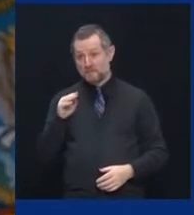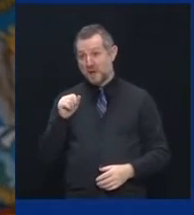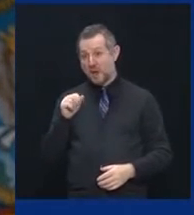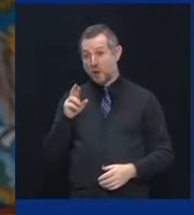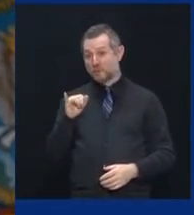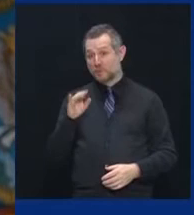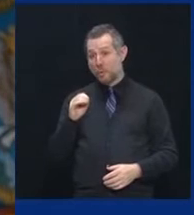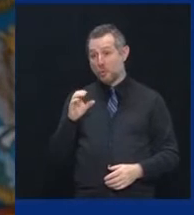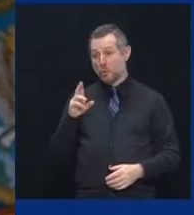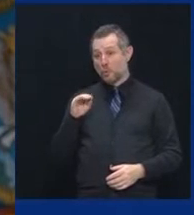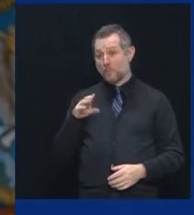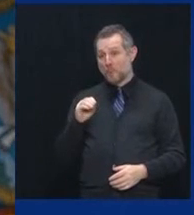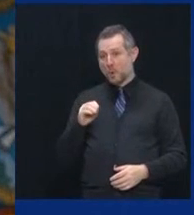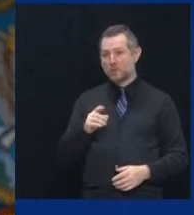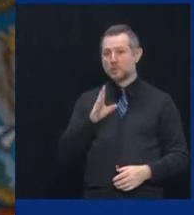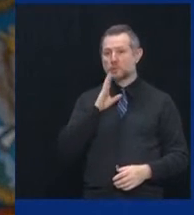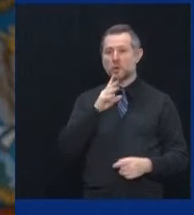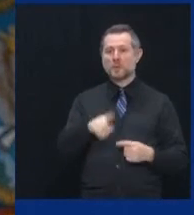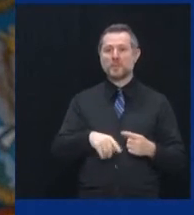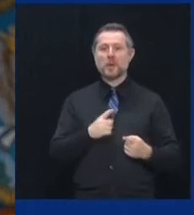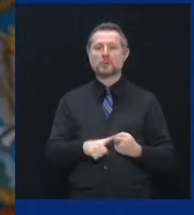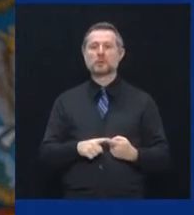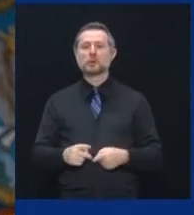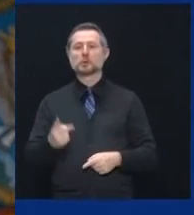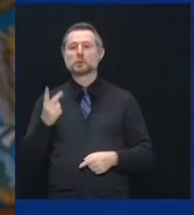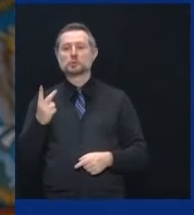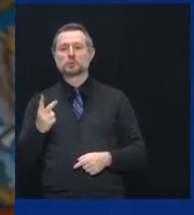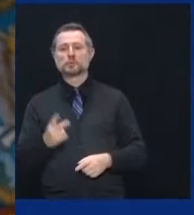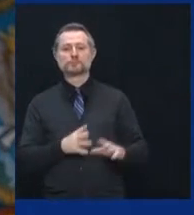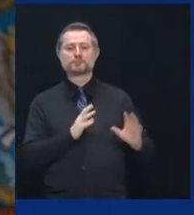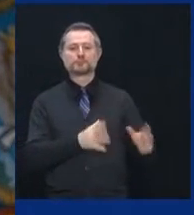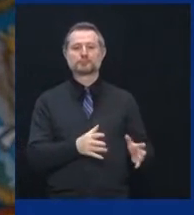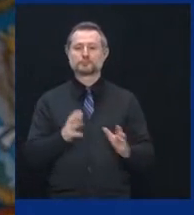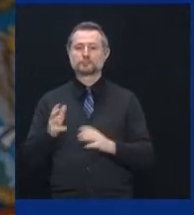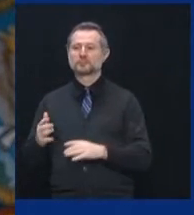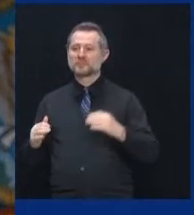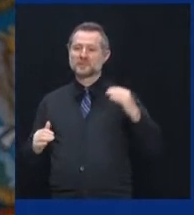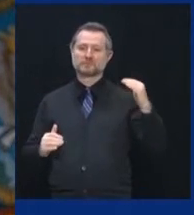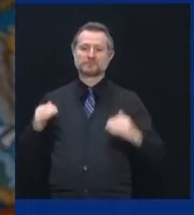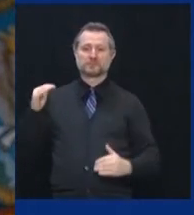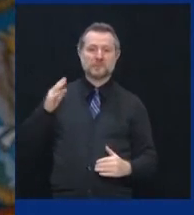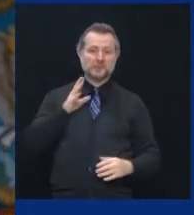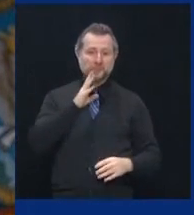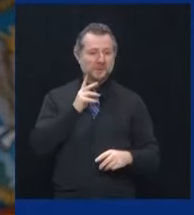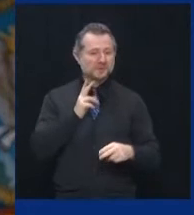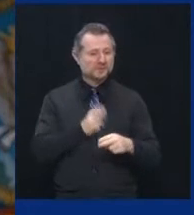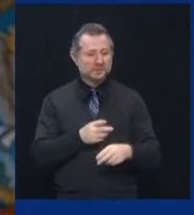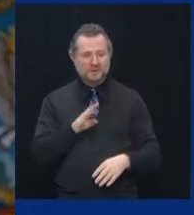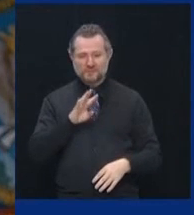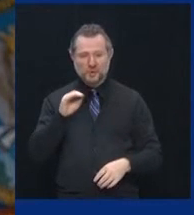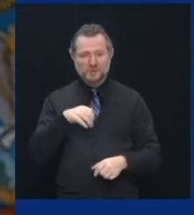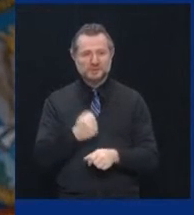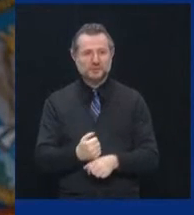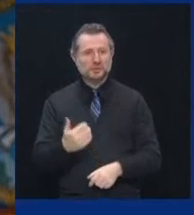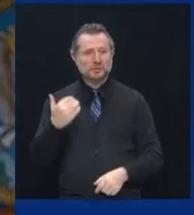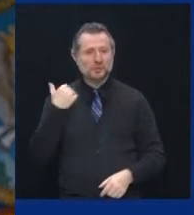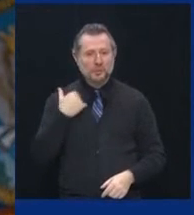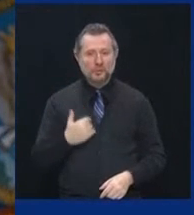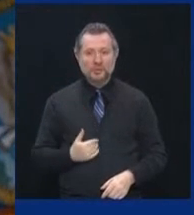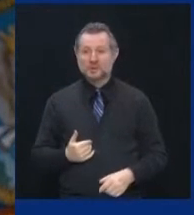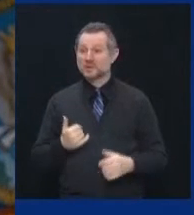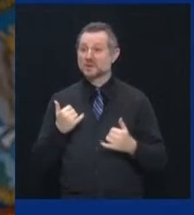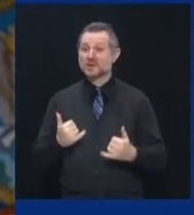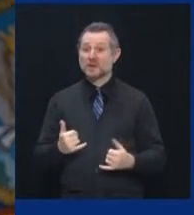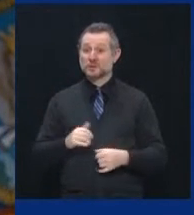of two Americas 40 years ago. But the low tide has exposed the ugliness